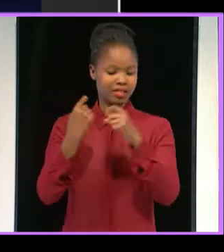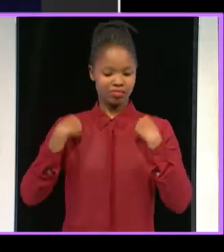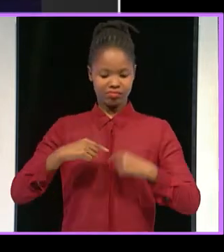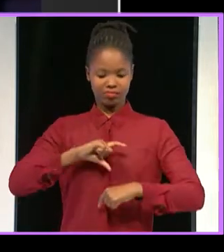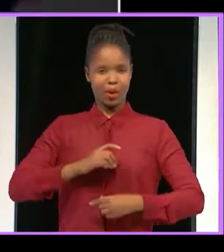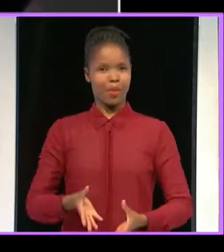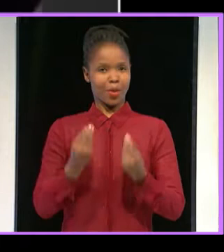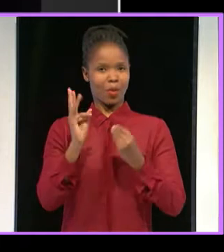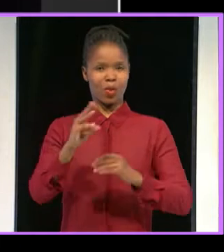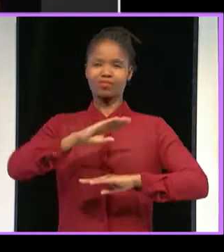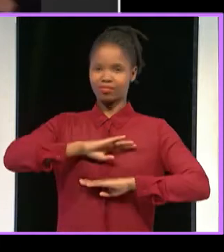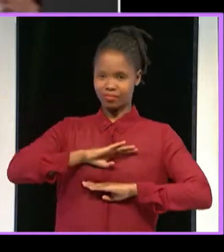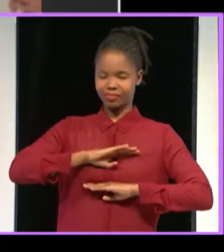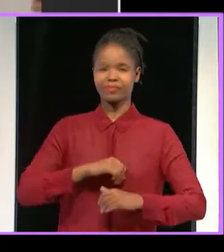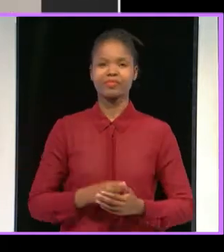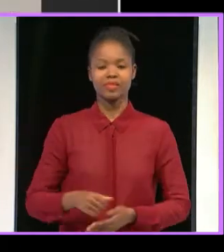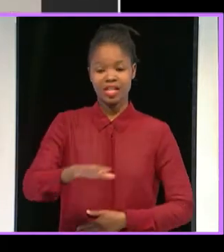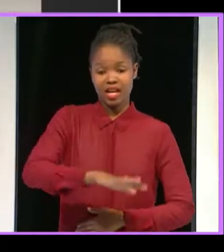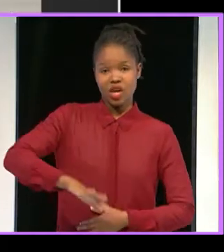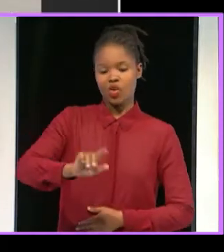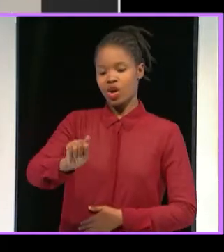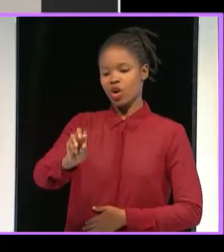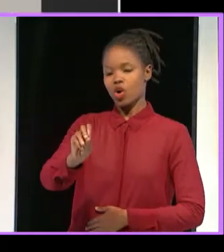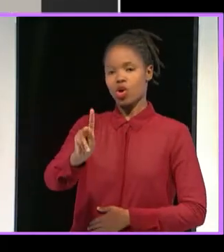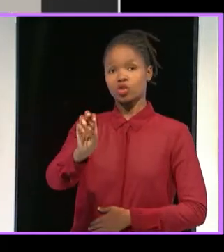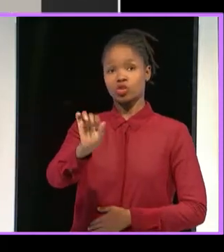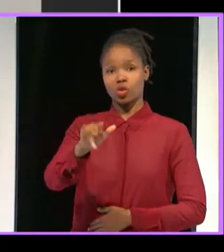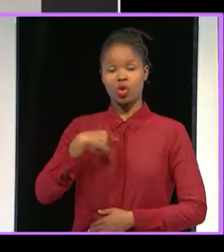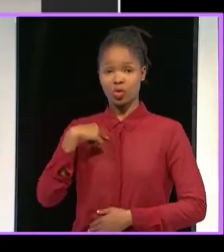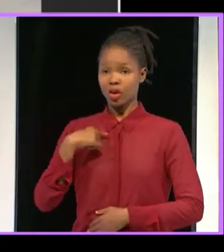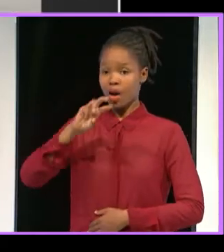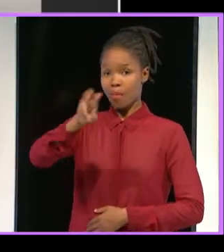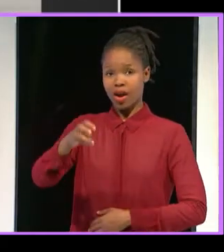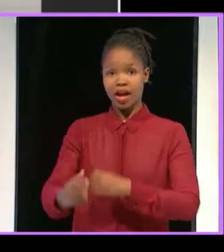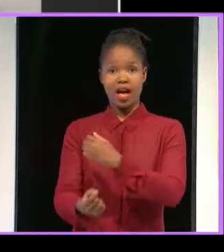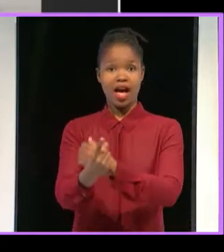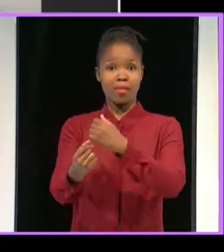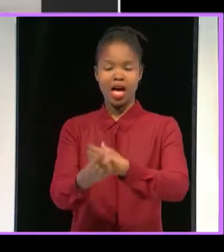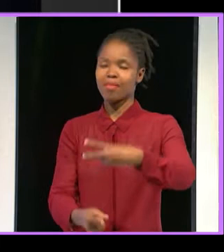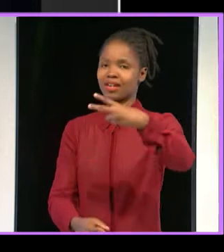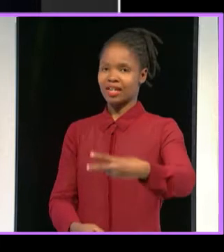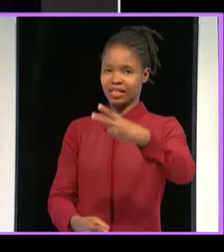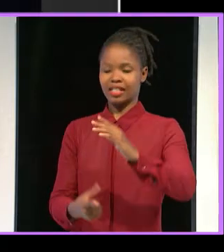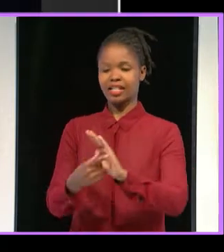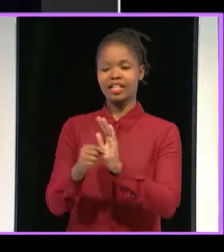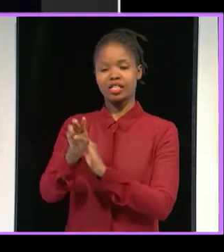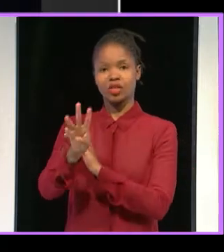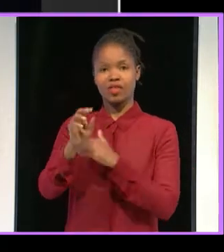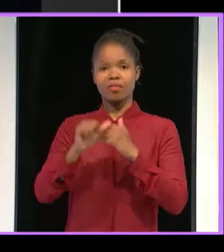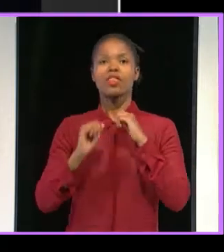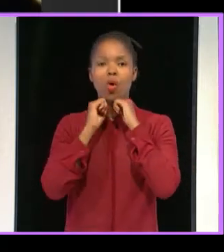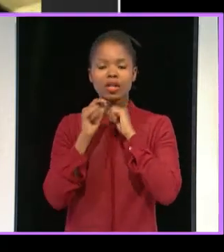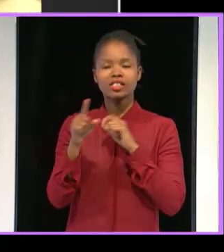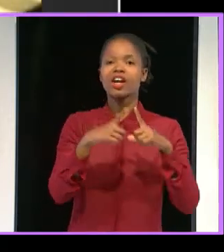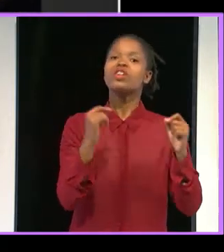Tokyo will become the first city to hold the Paralympics for the second time. The Games will be held from the 25th of August to the